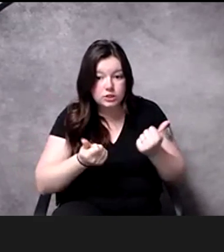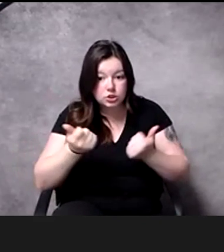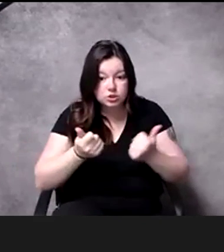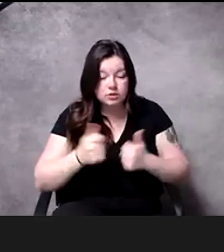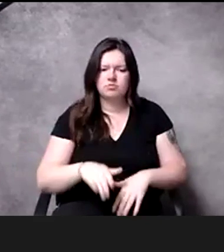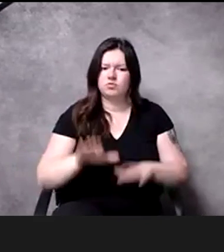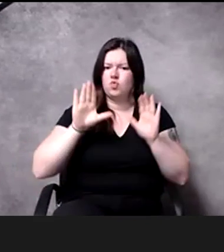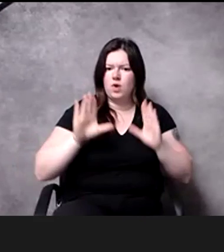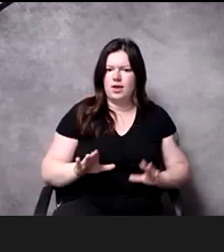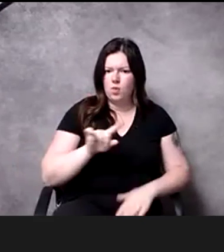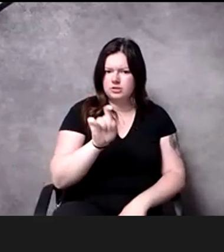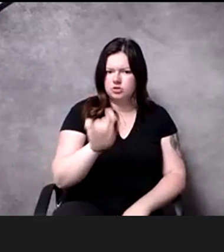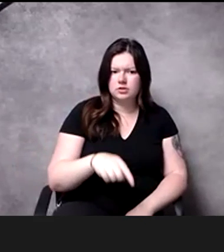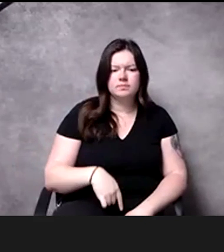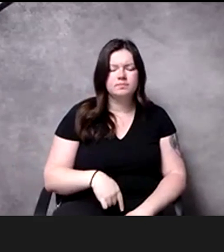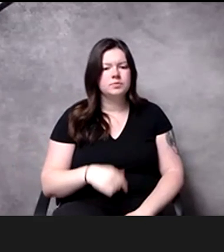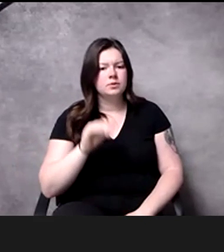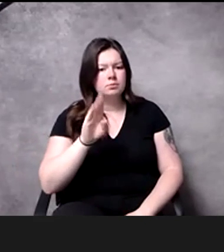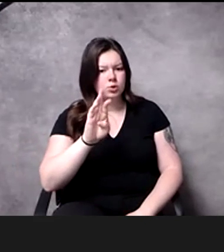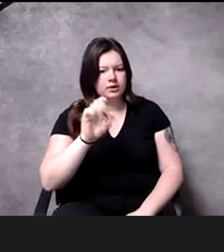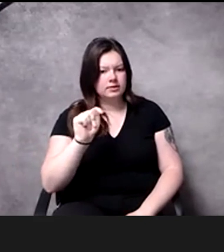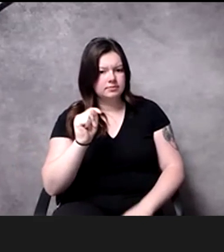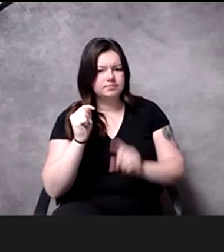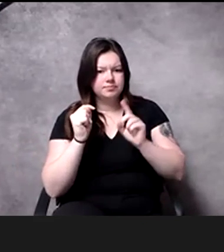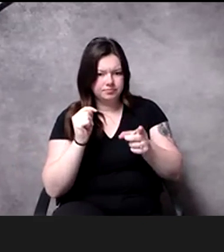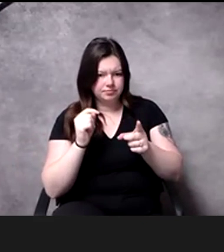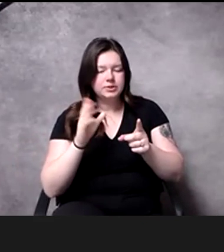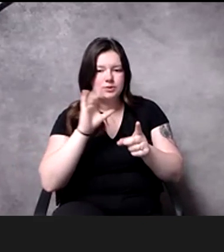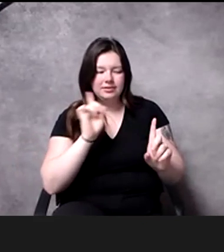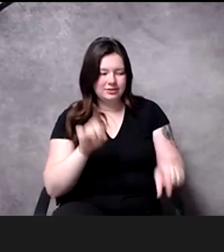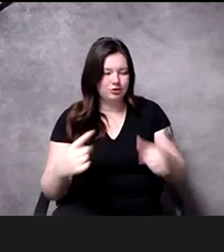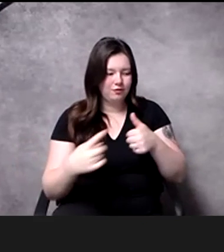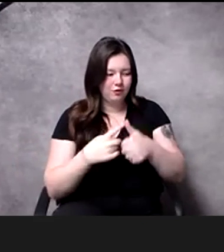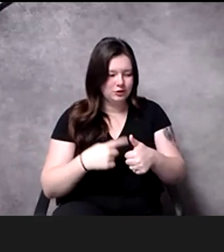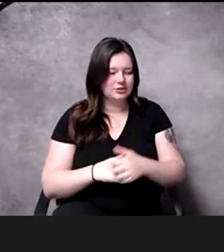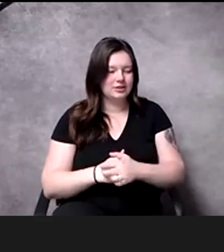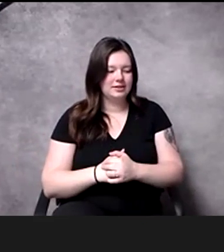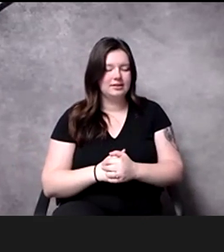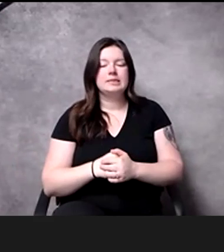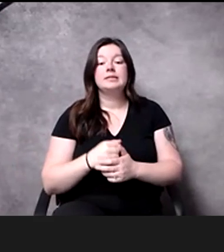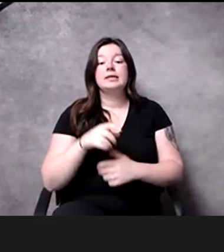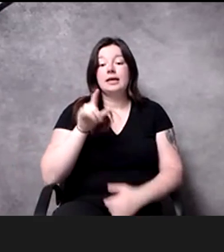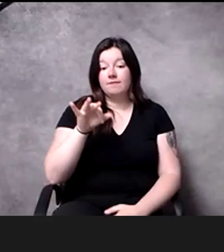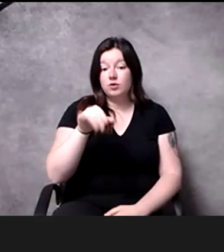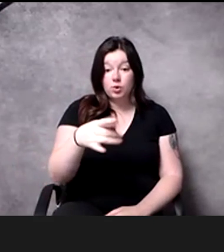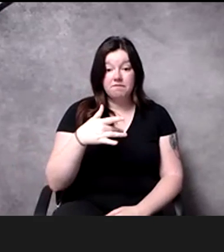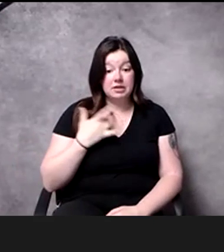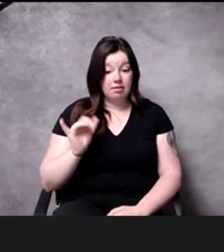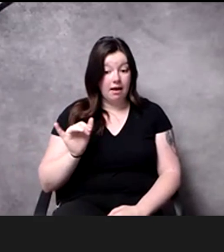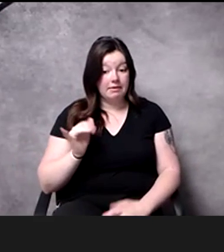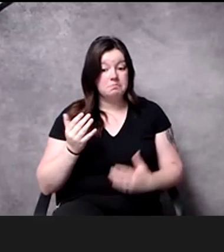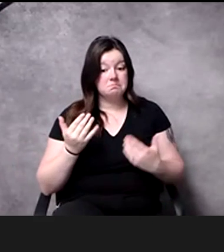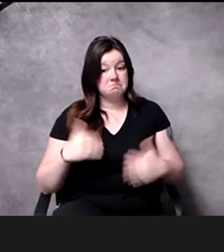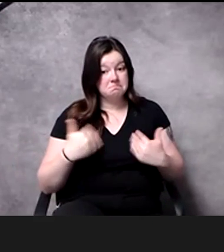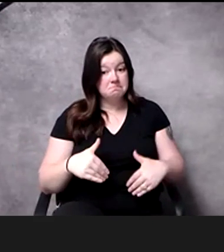And Yeah, okay. I'll try first. If you feel like you've made good progress on